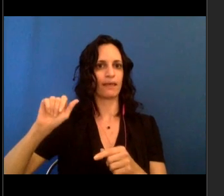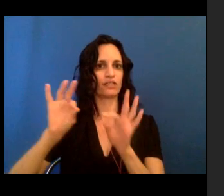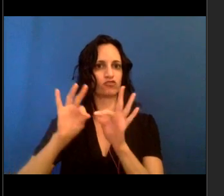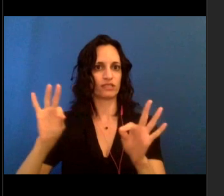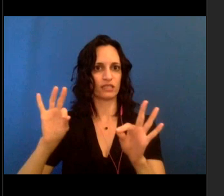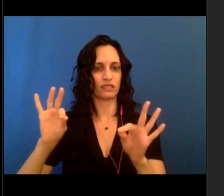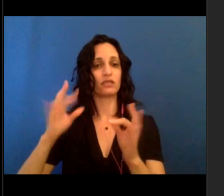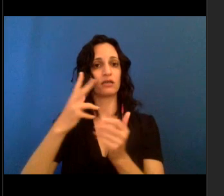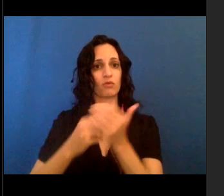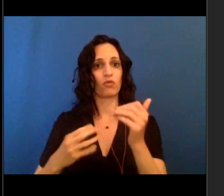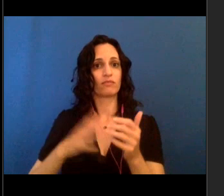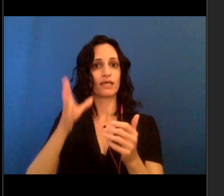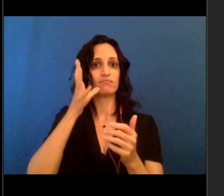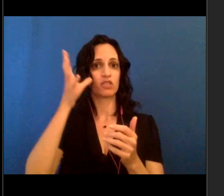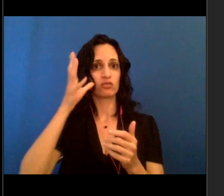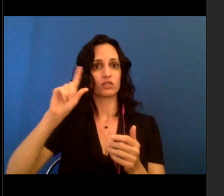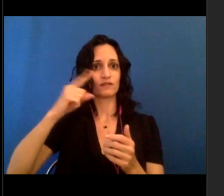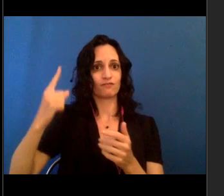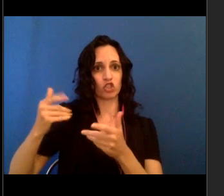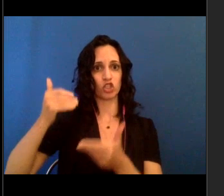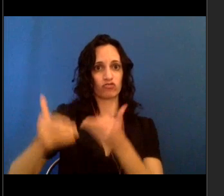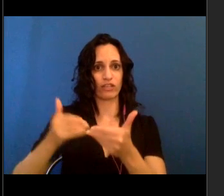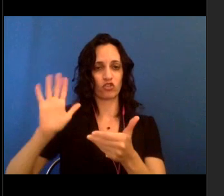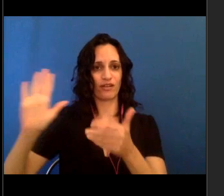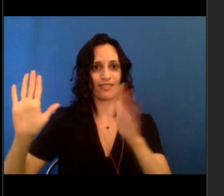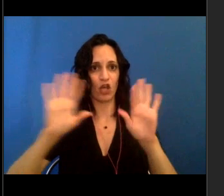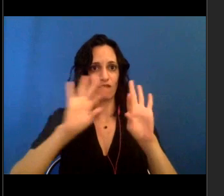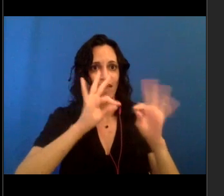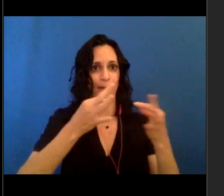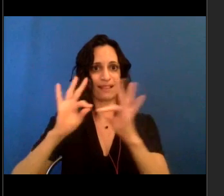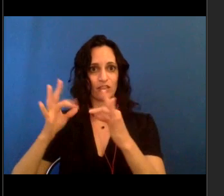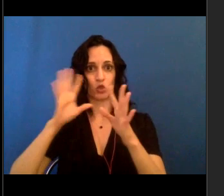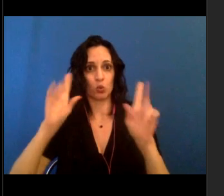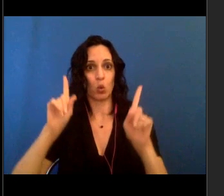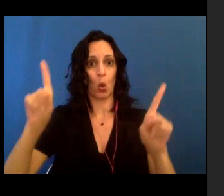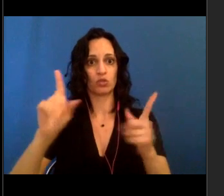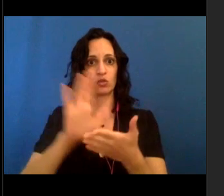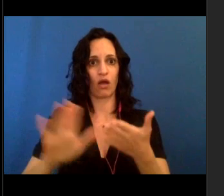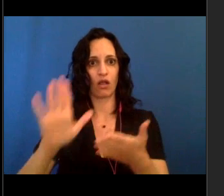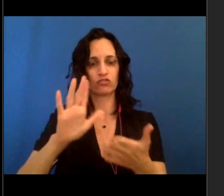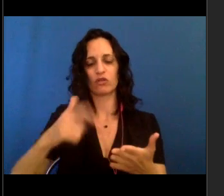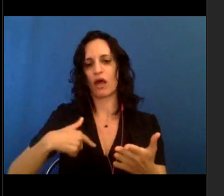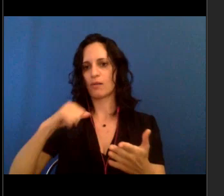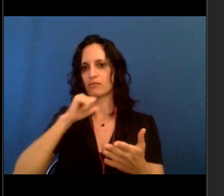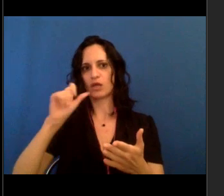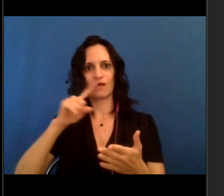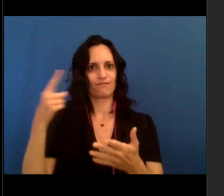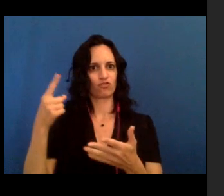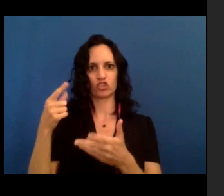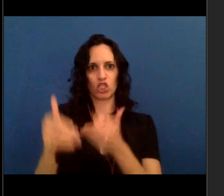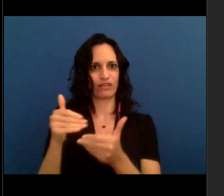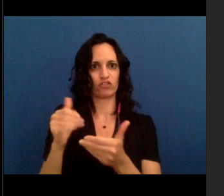first generation in their families to go to college, but I was not a first generation undergraduate student.